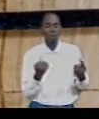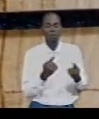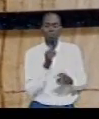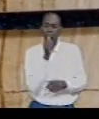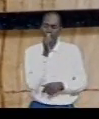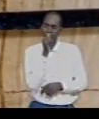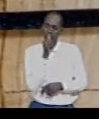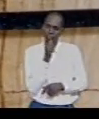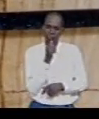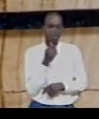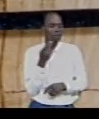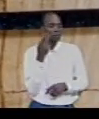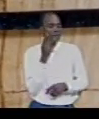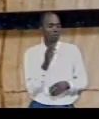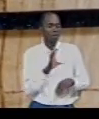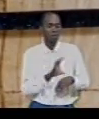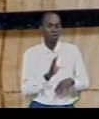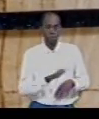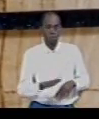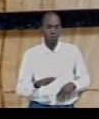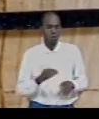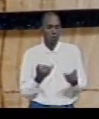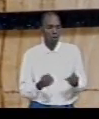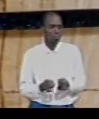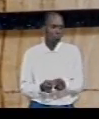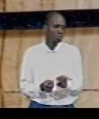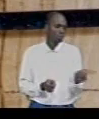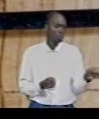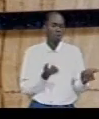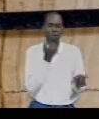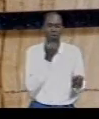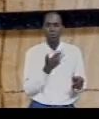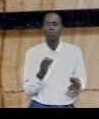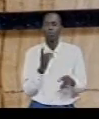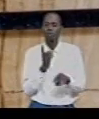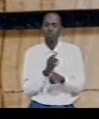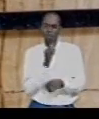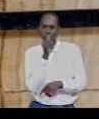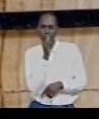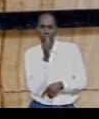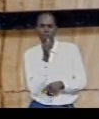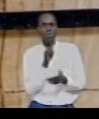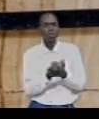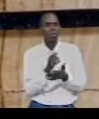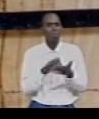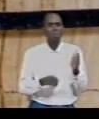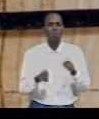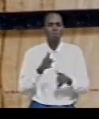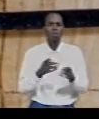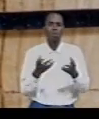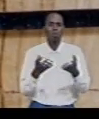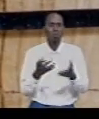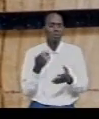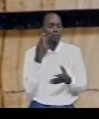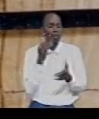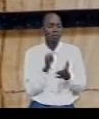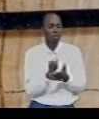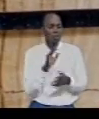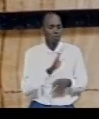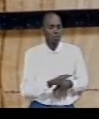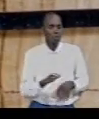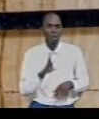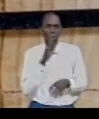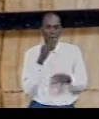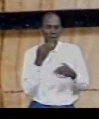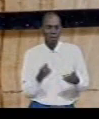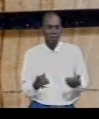them derailing your children, and keep quiet, and see them mutilating and destroying the truth